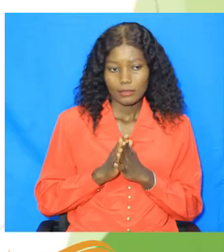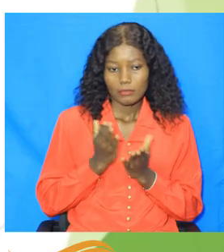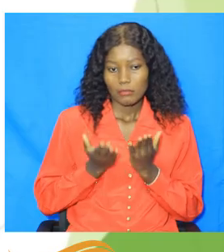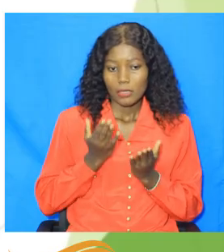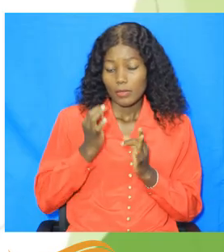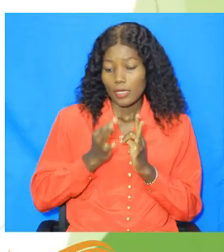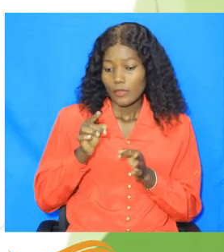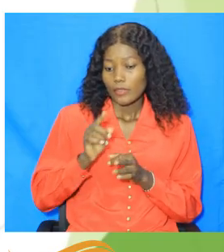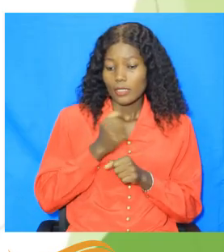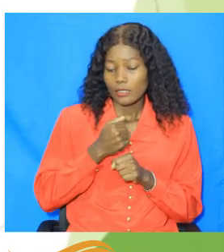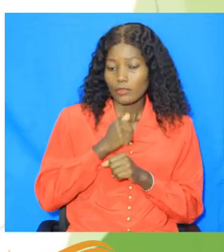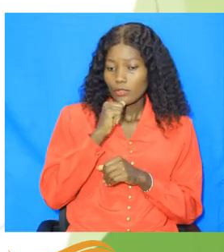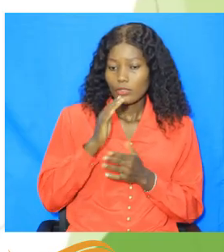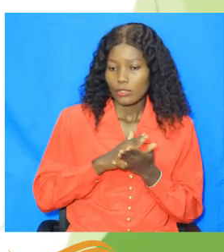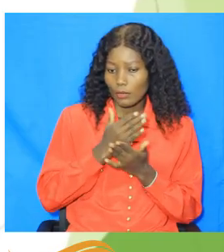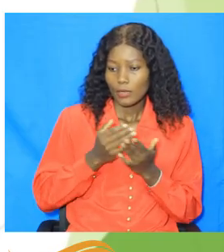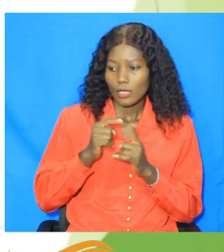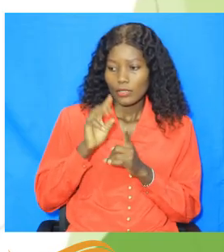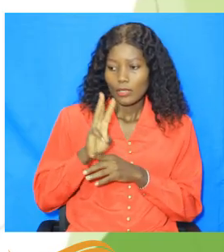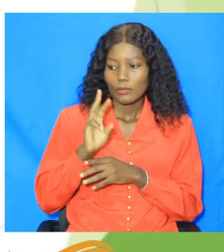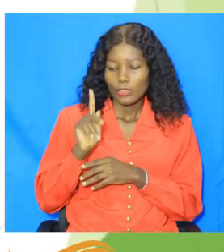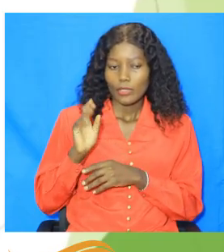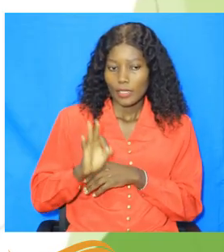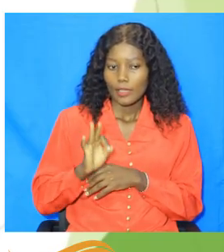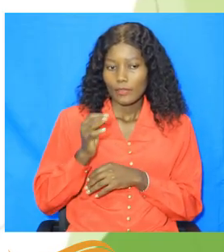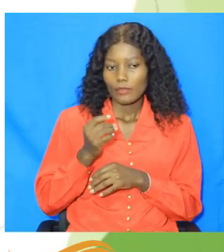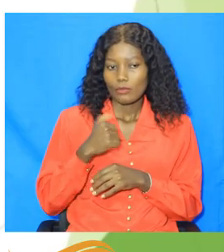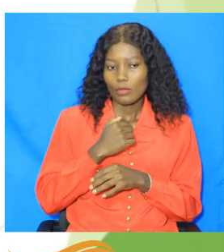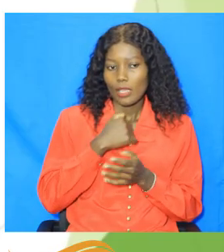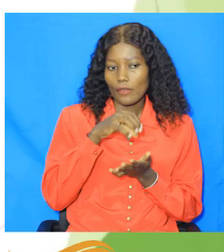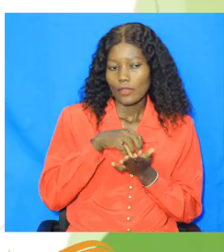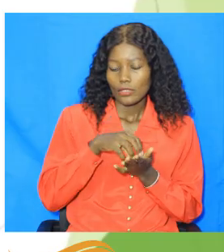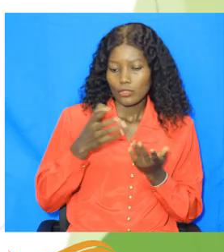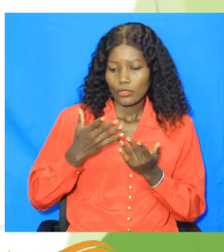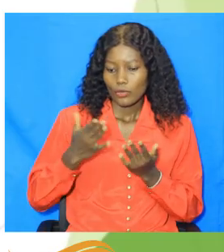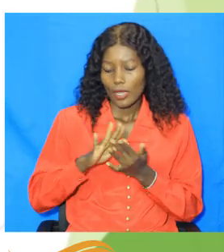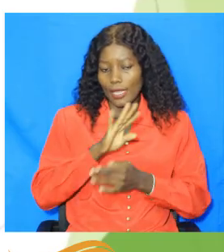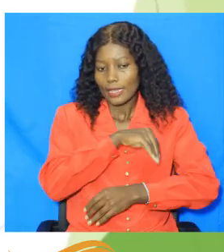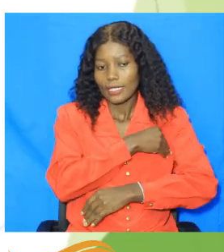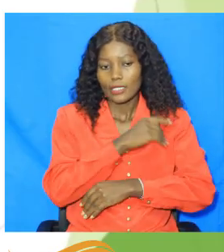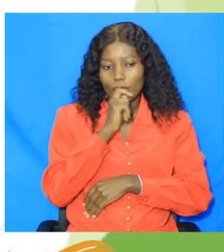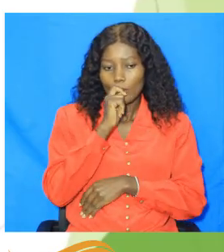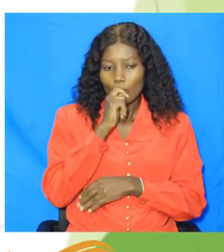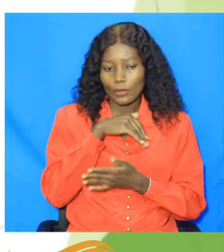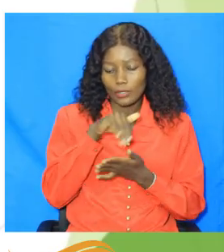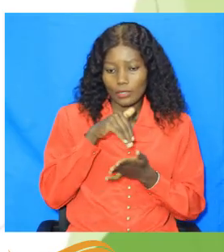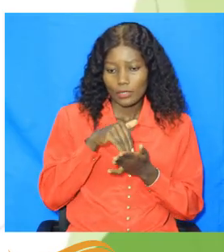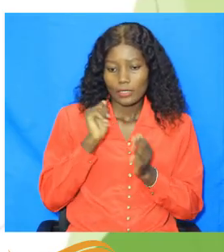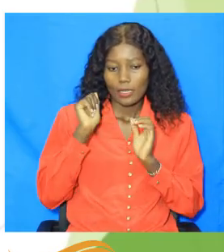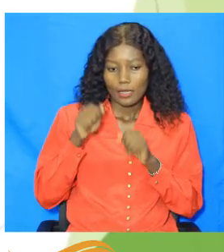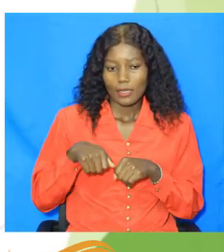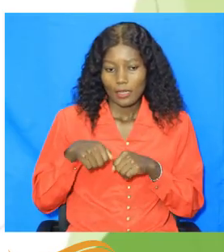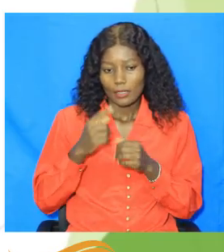to WKF, there is a situation where the chief ref the center referee can stop